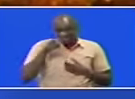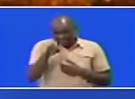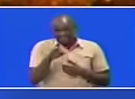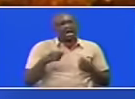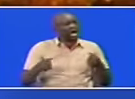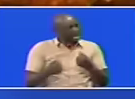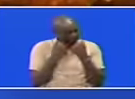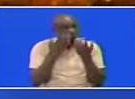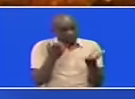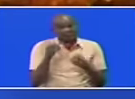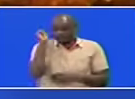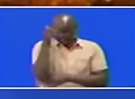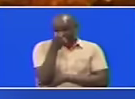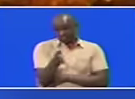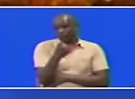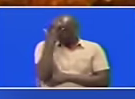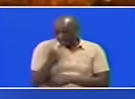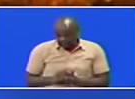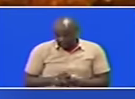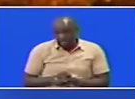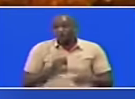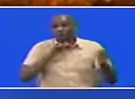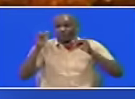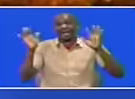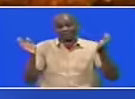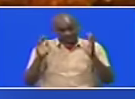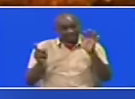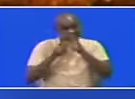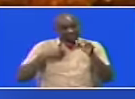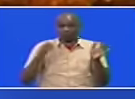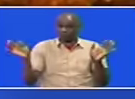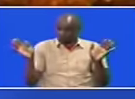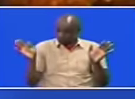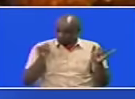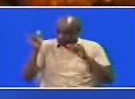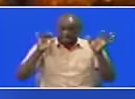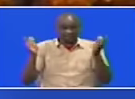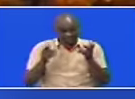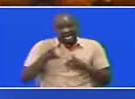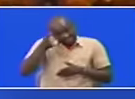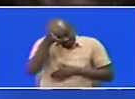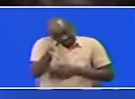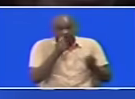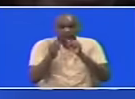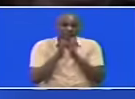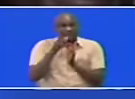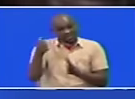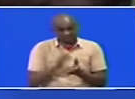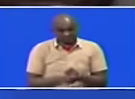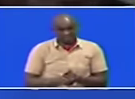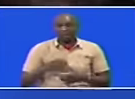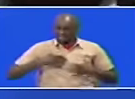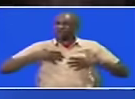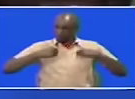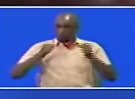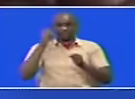historic, particularly for Kenya, given that Foreign Affairs CS Ambassador Amina Mohamed has thrown her hat in the ring. Are you confident about the